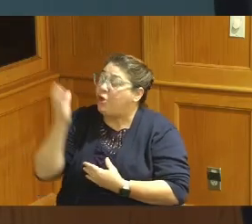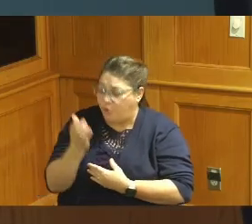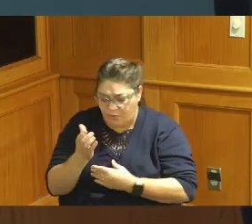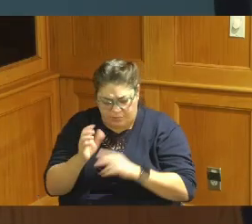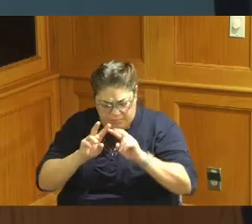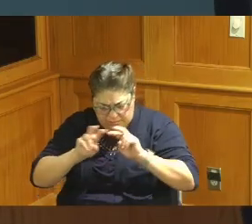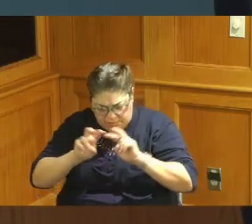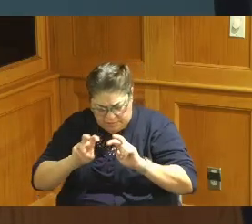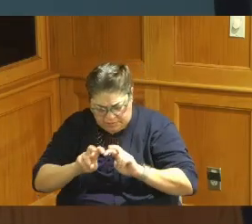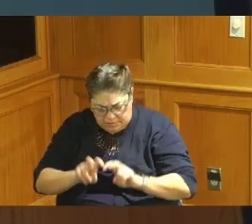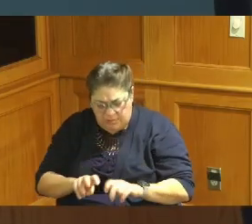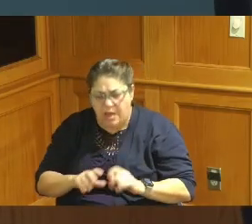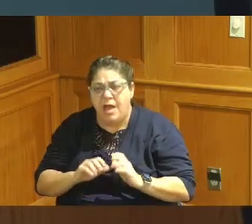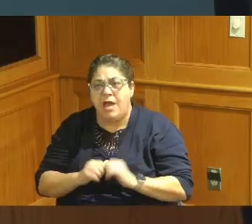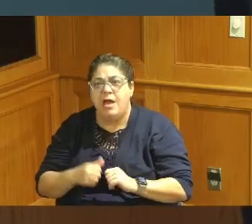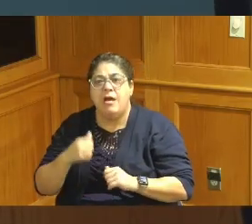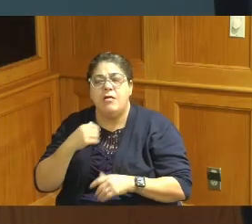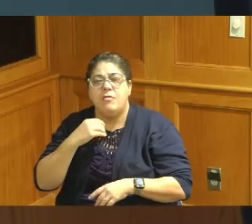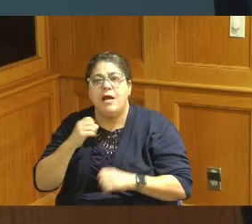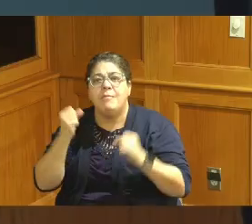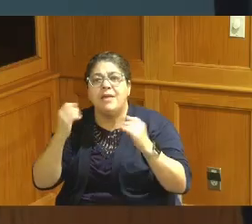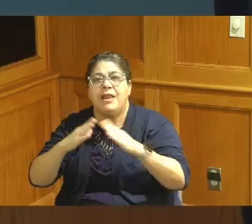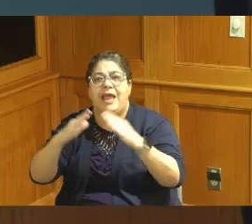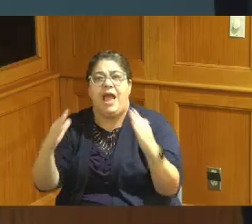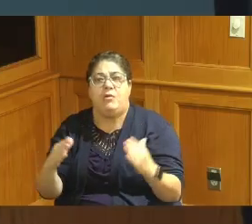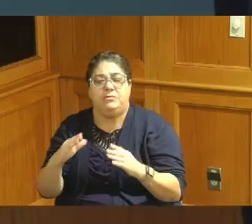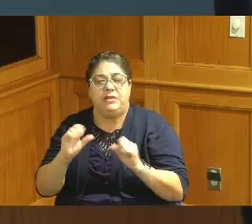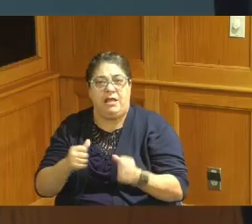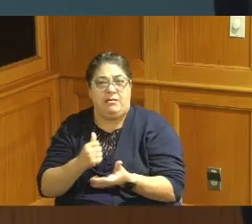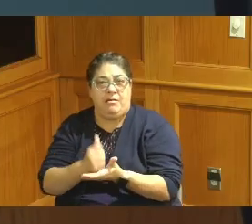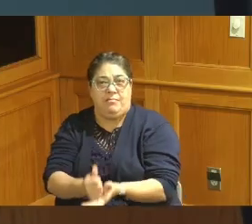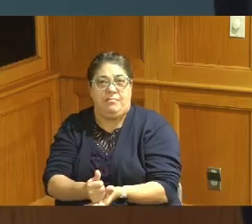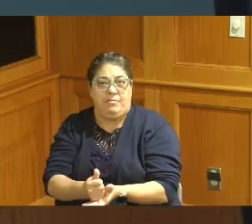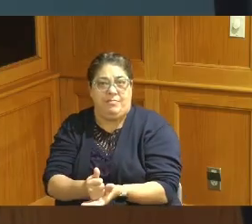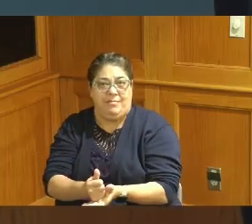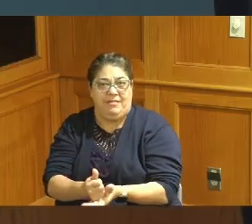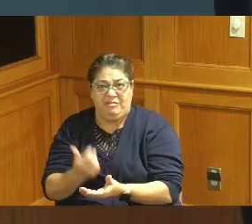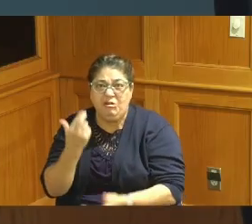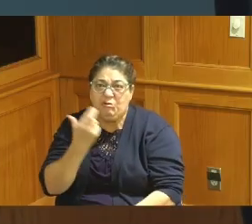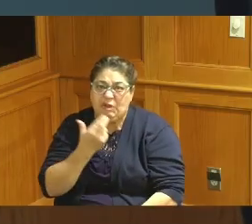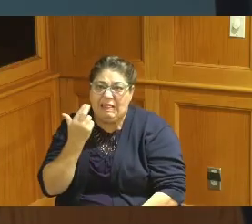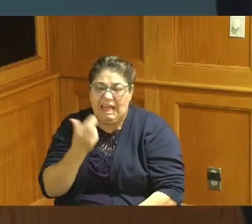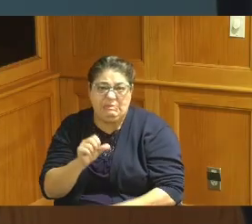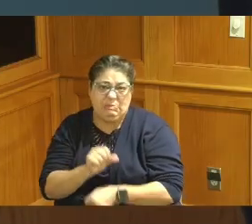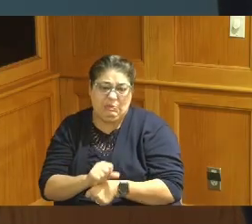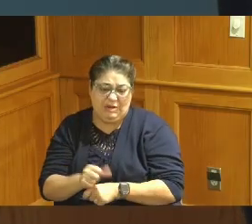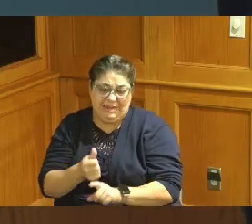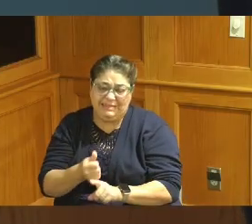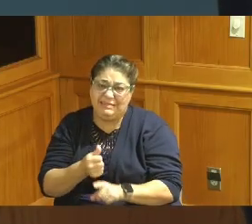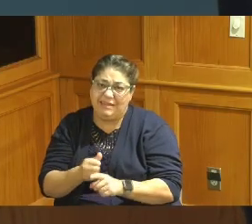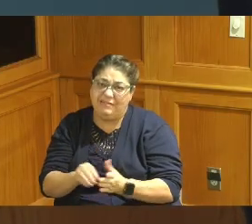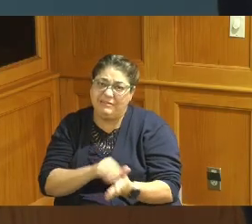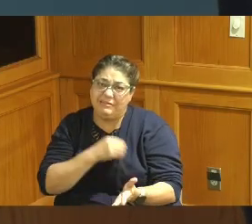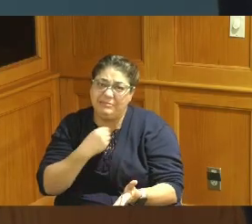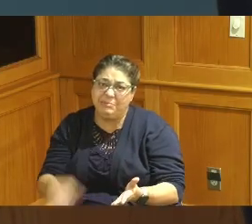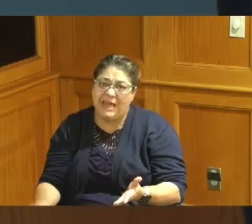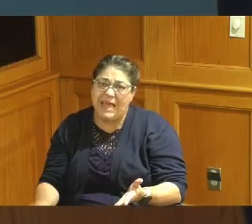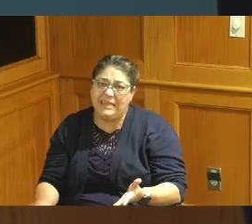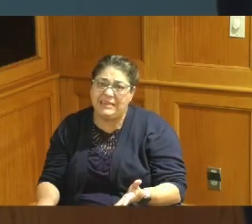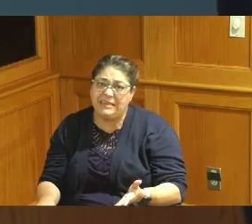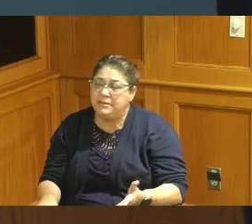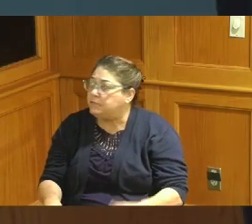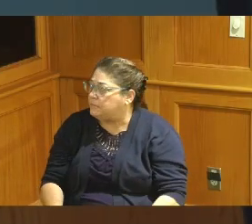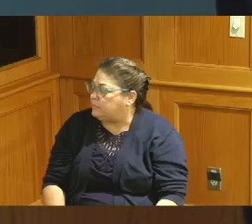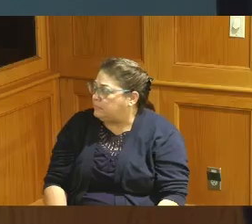number of households impacted, you realize how expensive this work is. And it's like, oh, how many